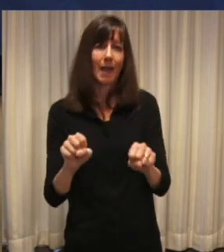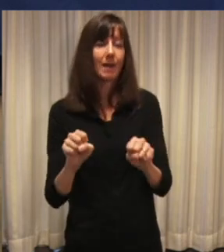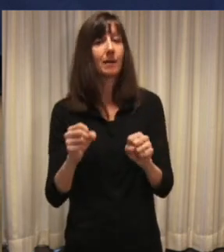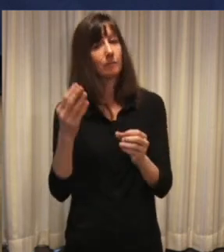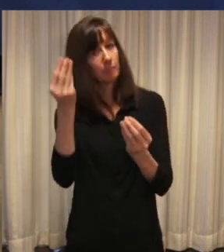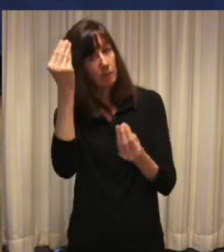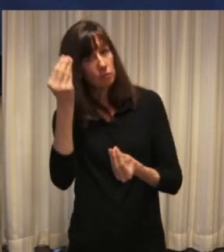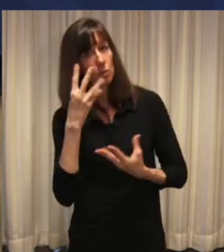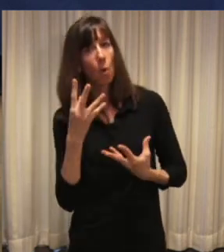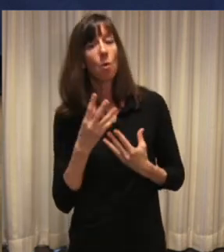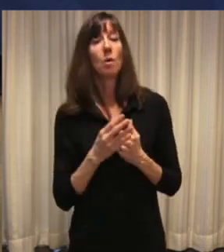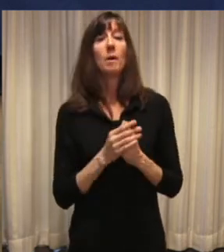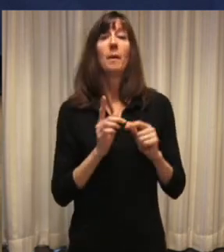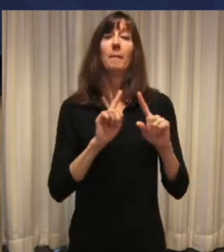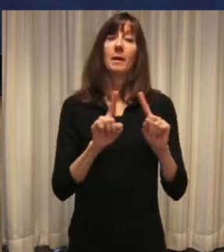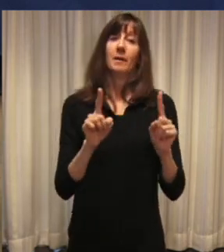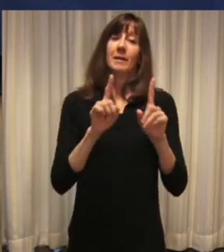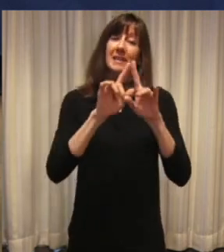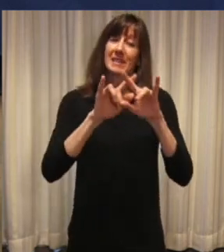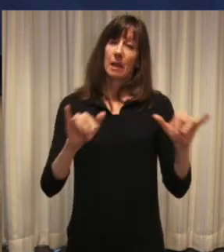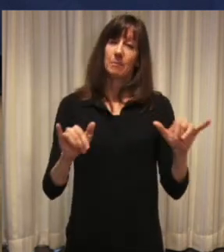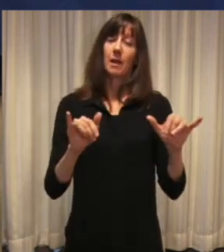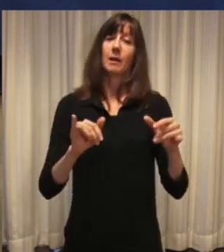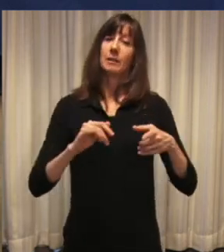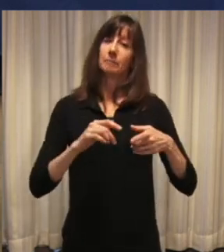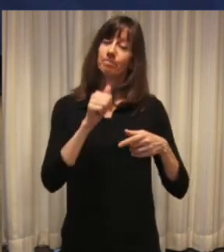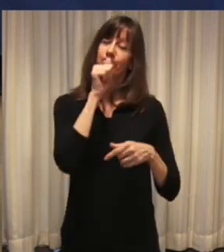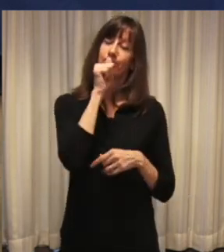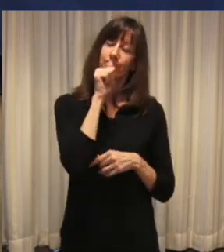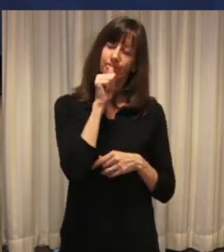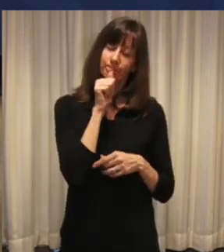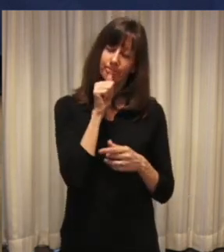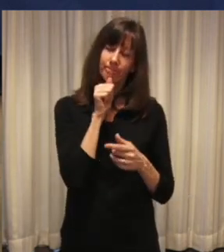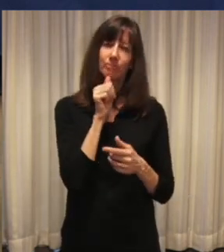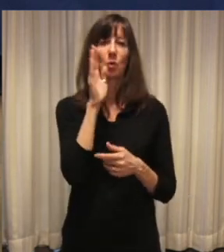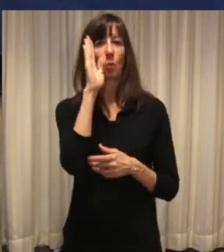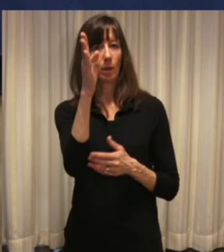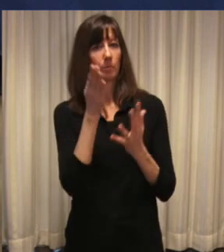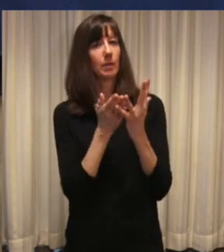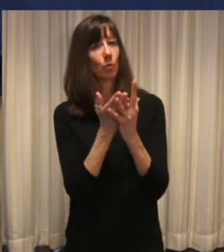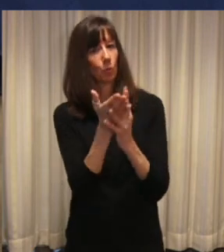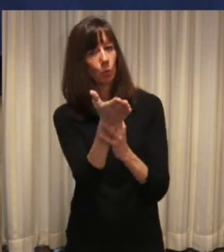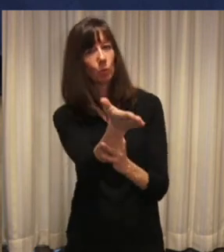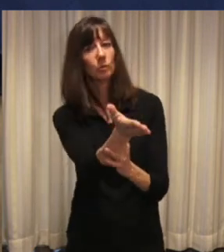there. Hang in there. We're going to get through this. I appreciate what everybody's doing. I